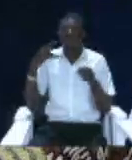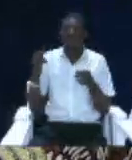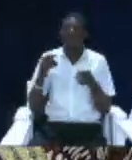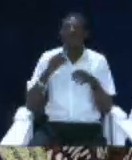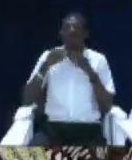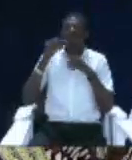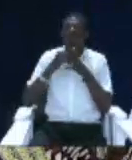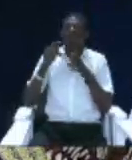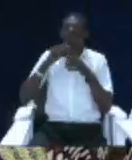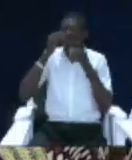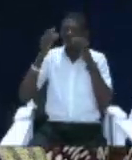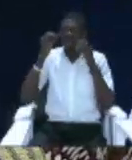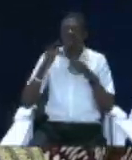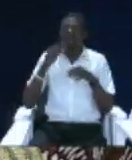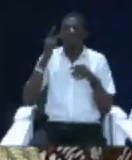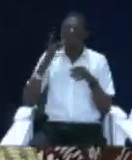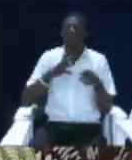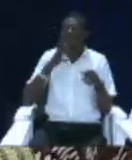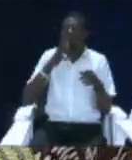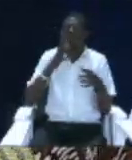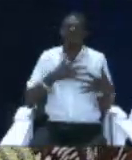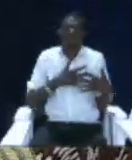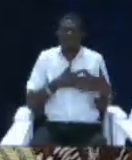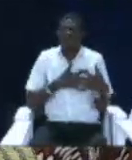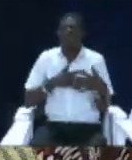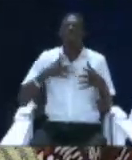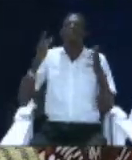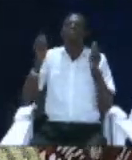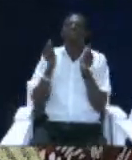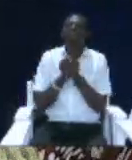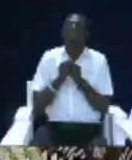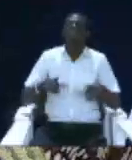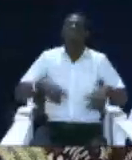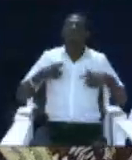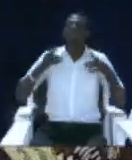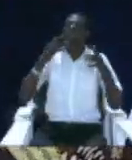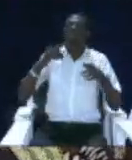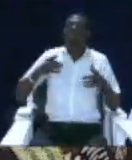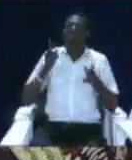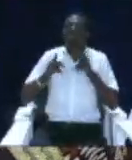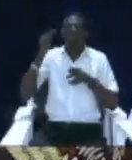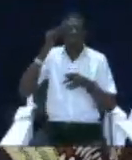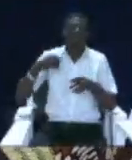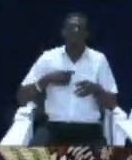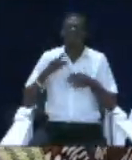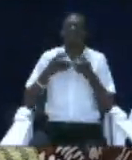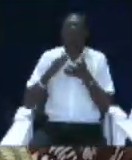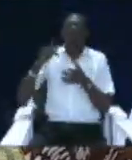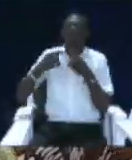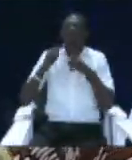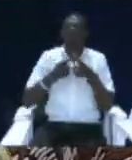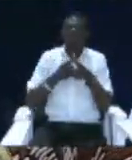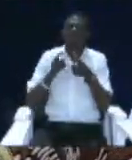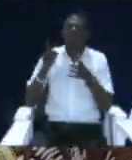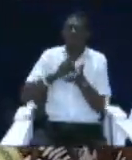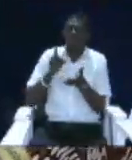pulled off the cotton wool, and we saw Mama breathing. We screamed. People filled our house the following morning. Even the